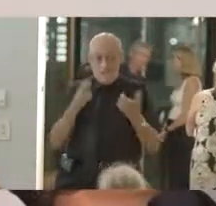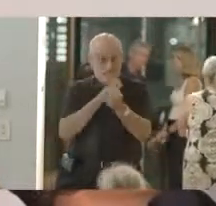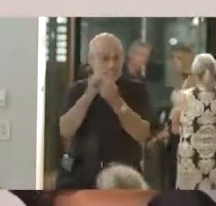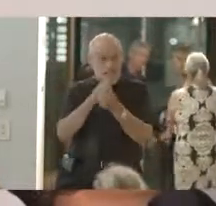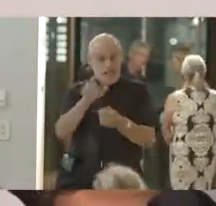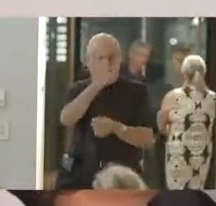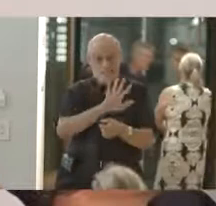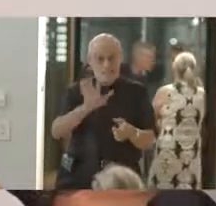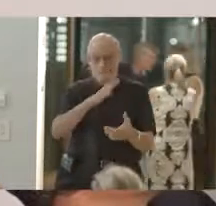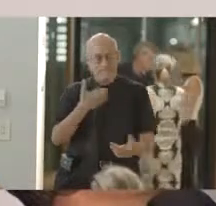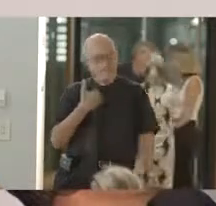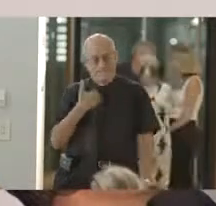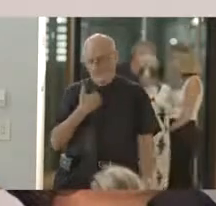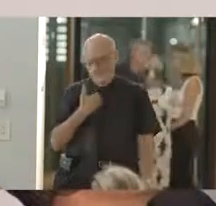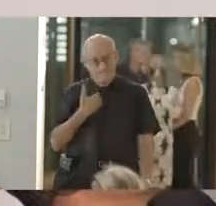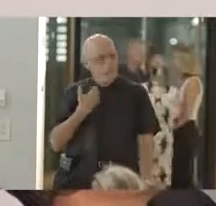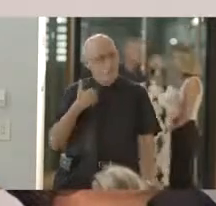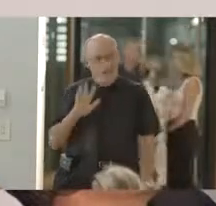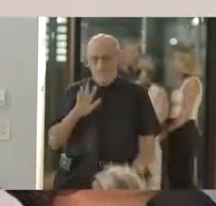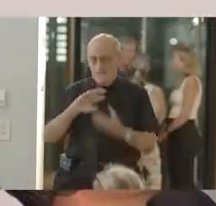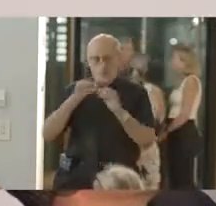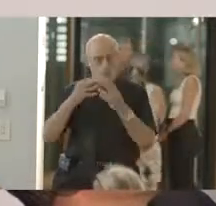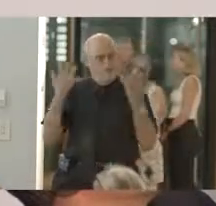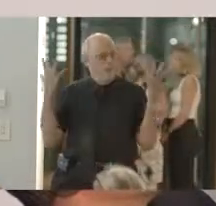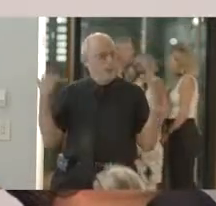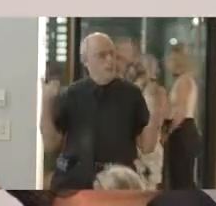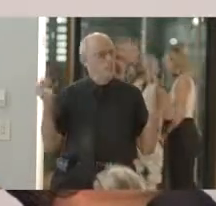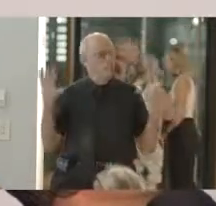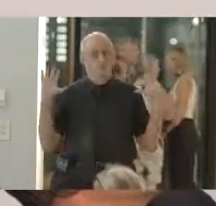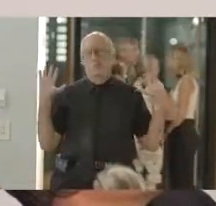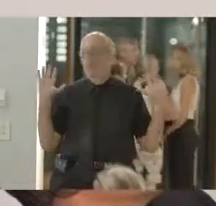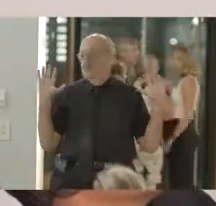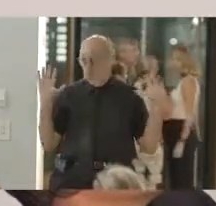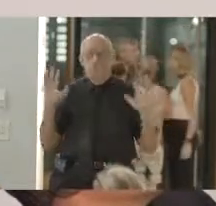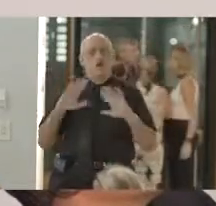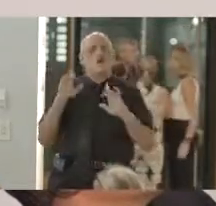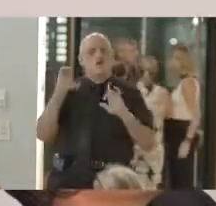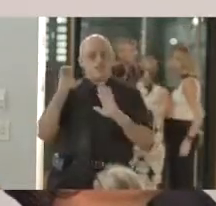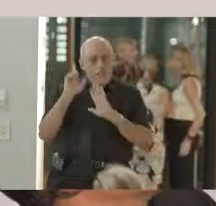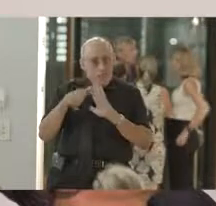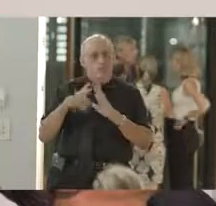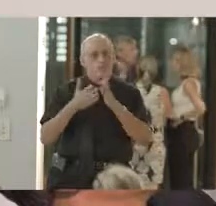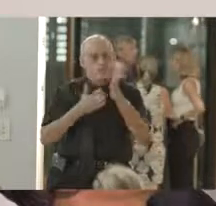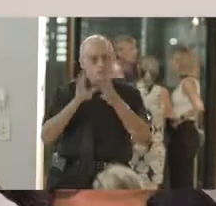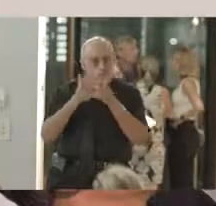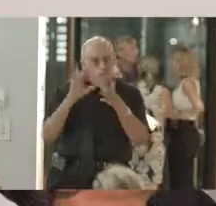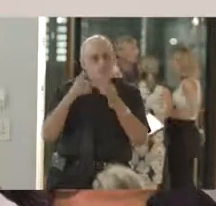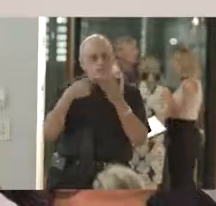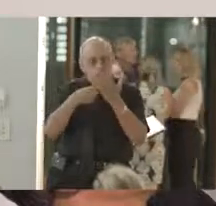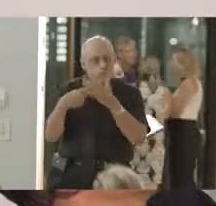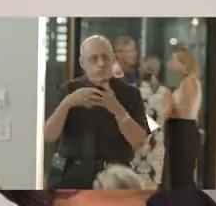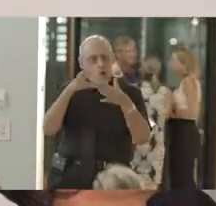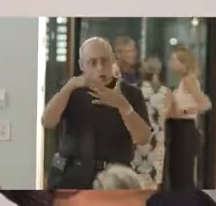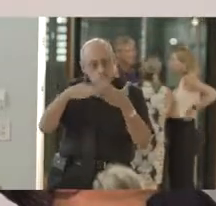exact count of the trees that we're impacting. But as we walk through these alternatives, you can see that the